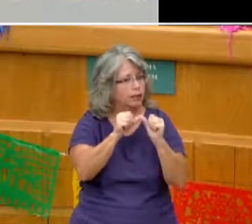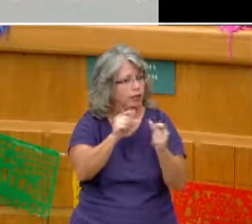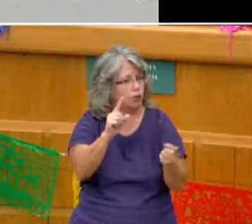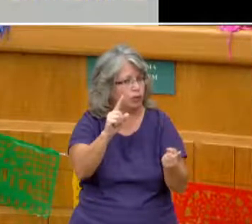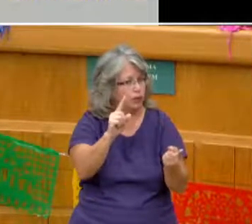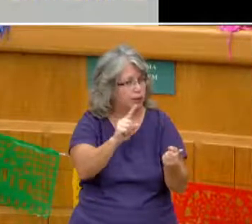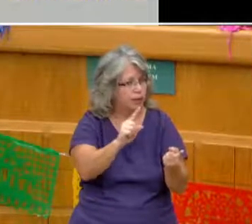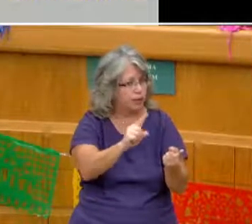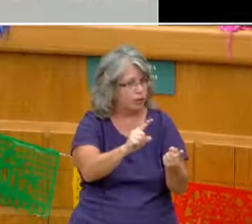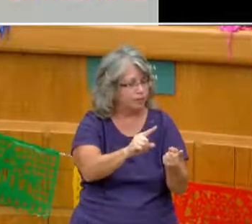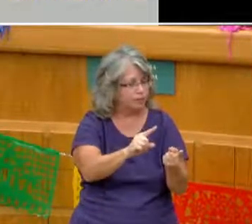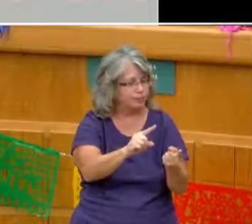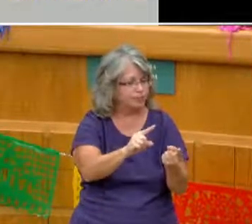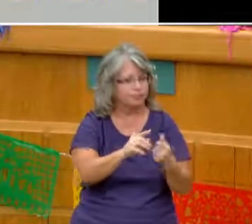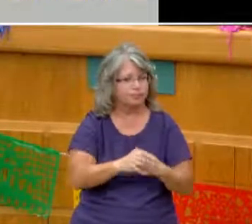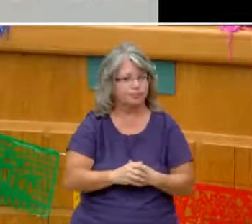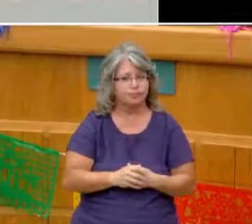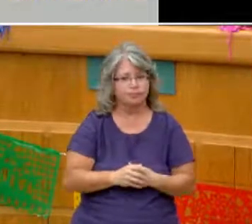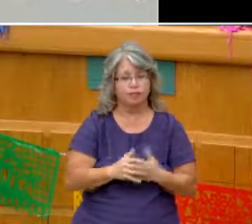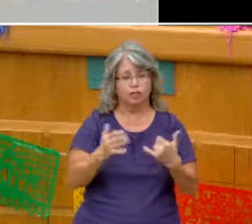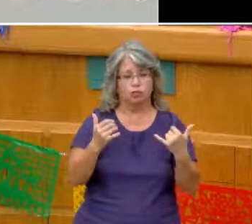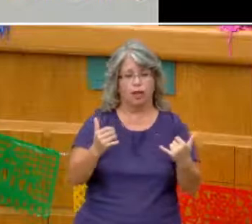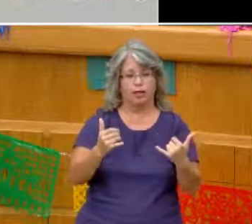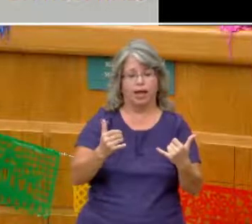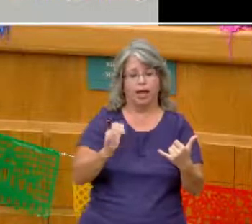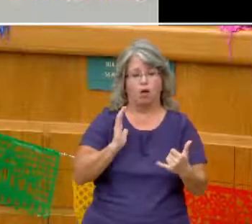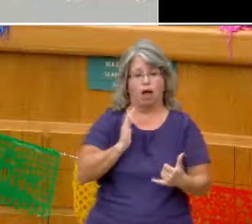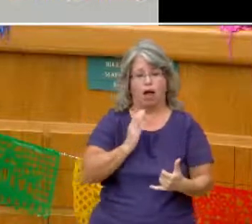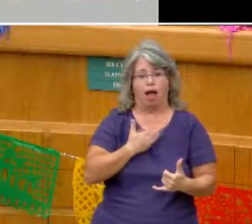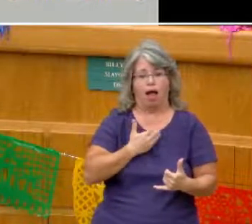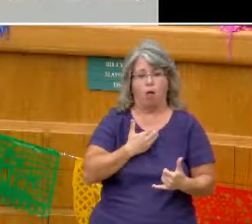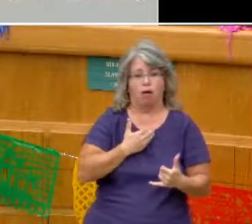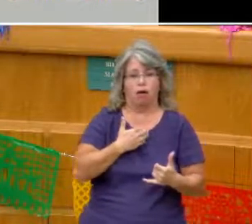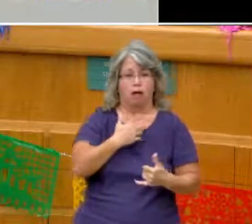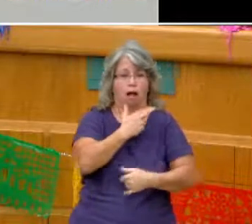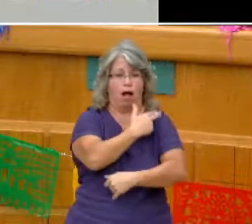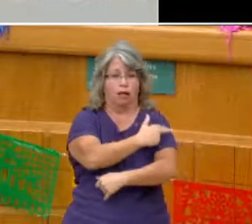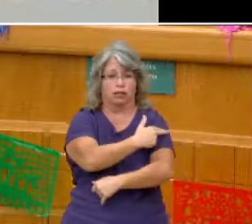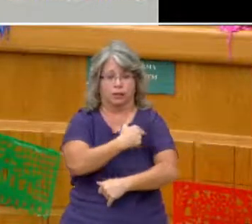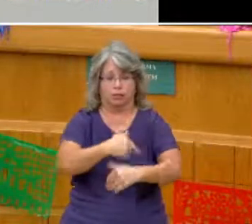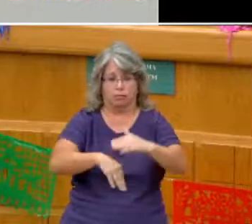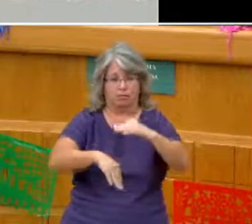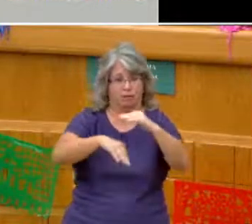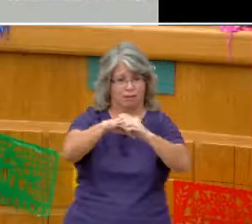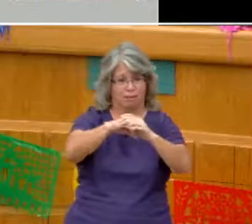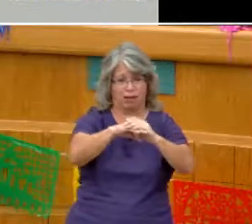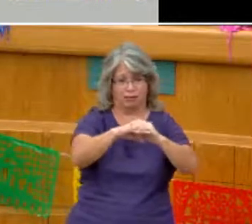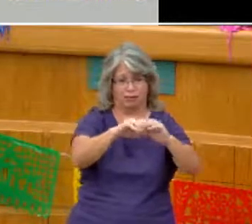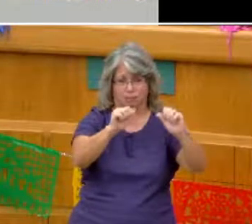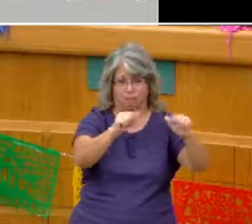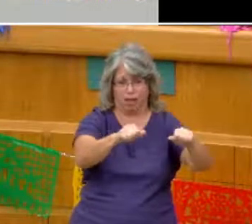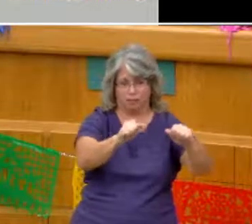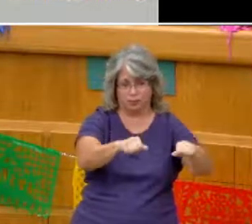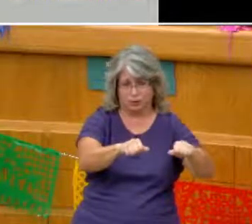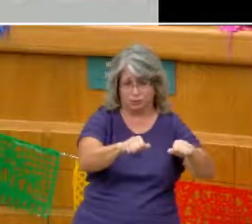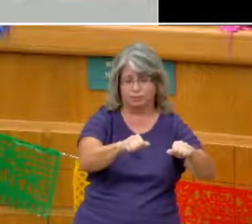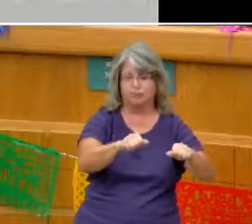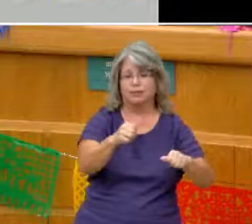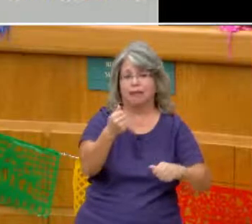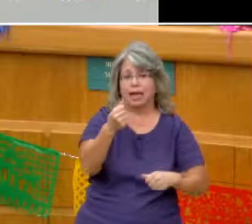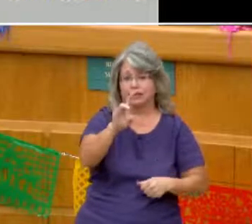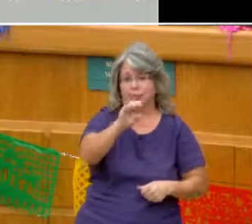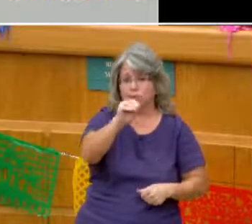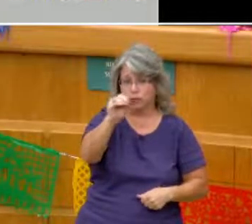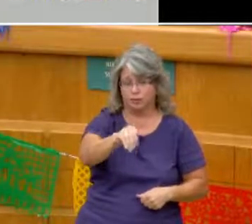Right now, we're at 18% of the hospital capacity in the coastal bend is dedicated to COVID patients. This is a lot better